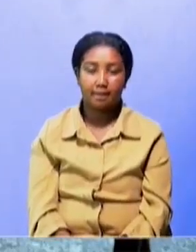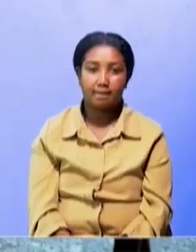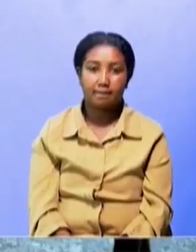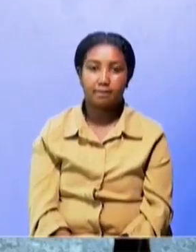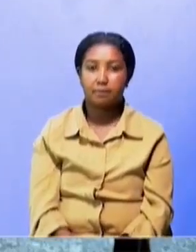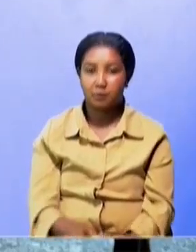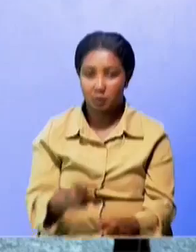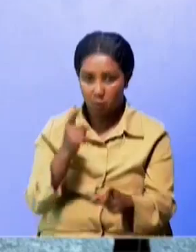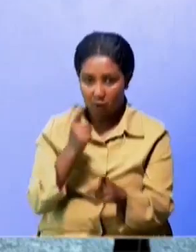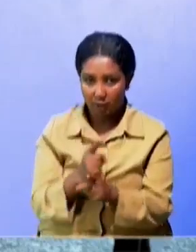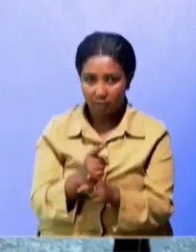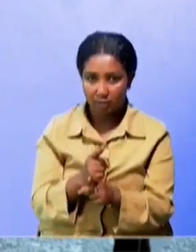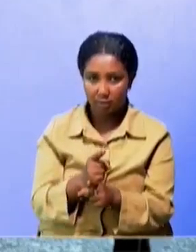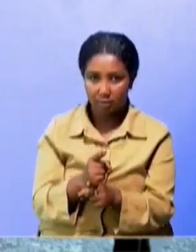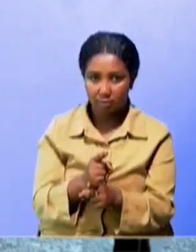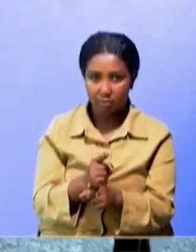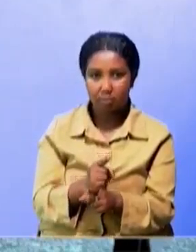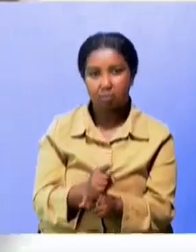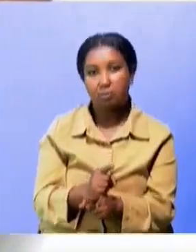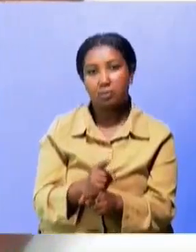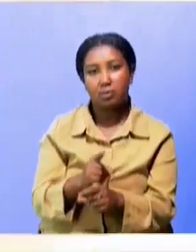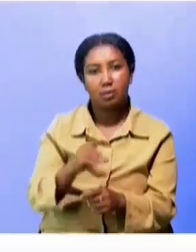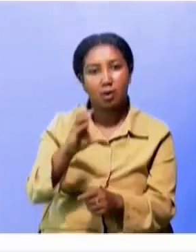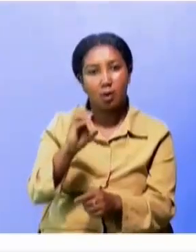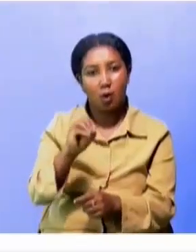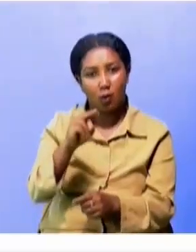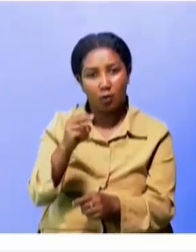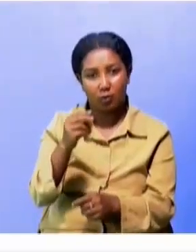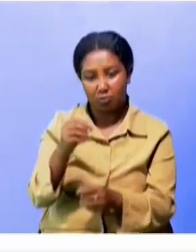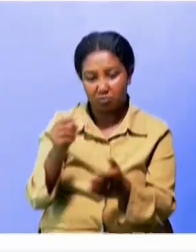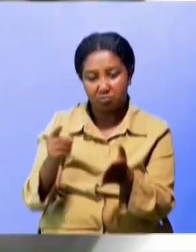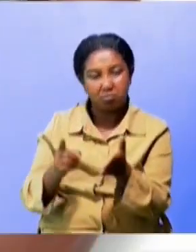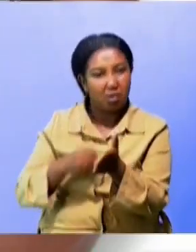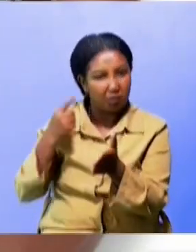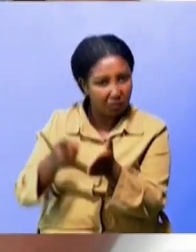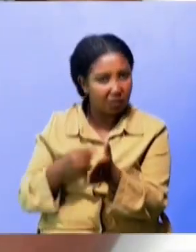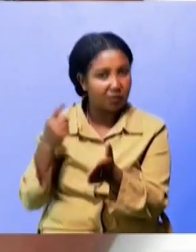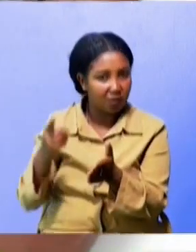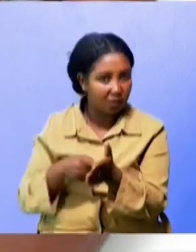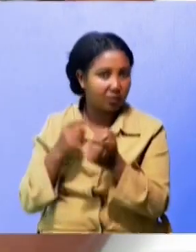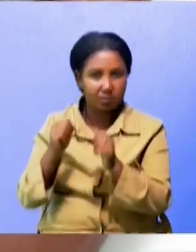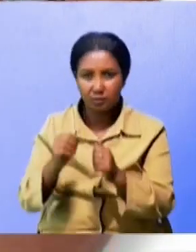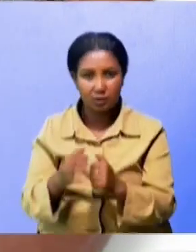All right? We often, also possible. Often.